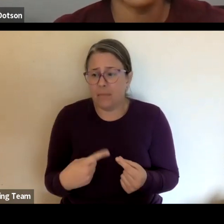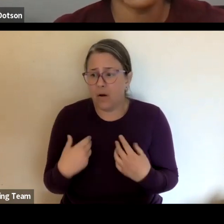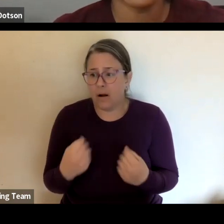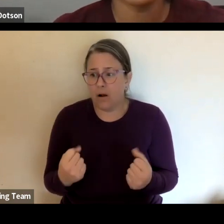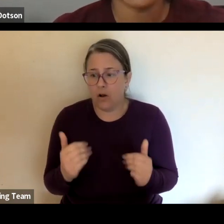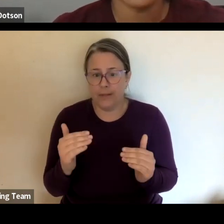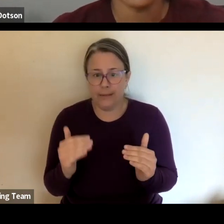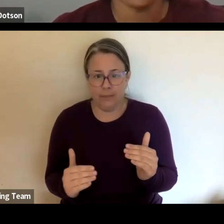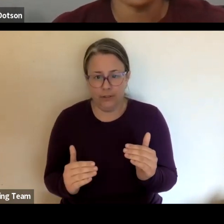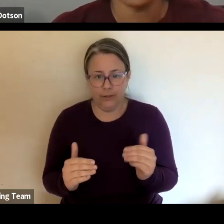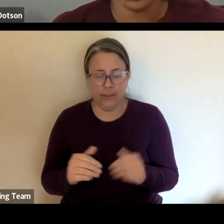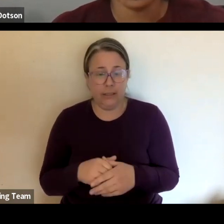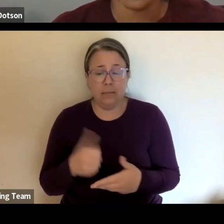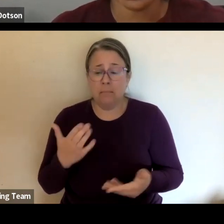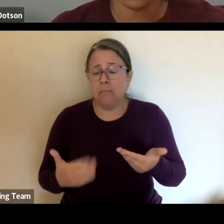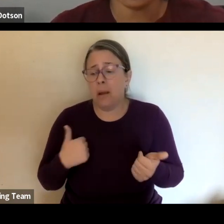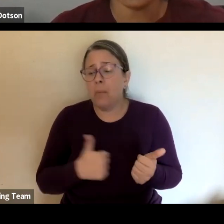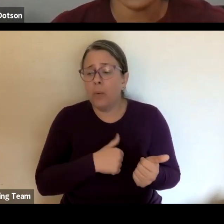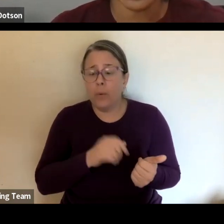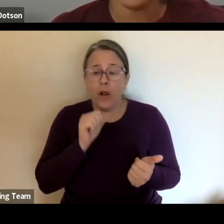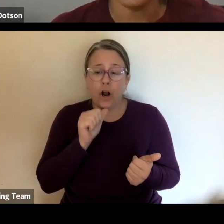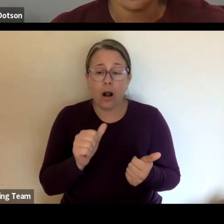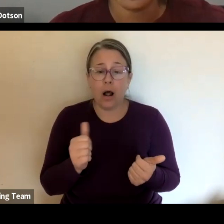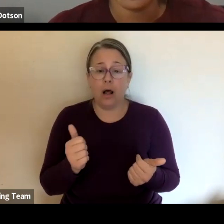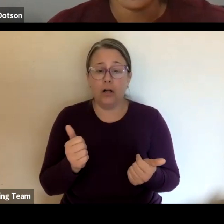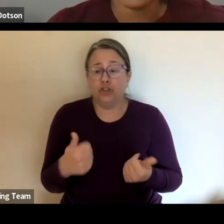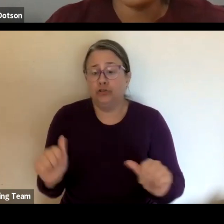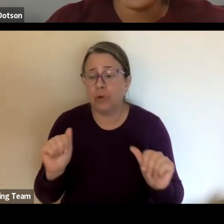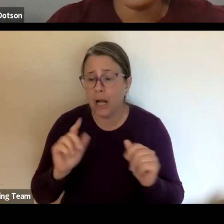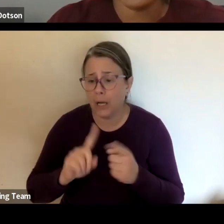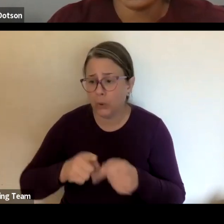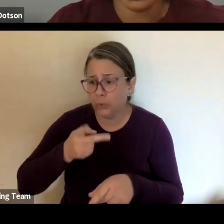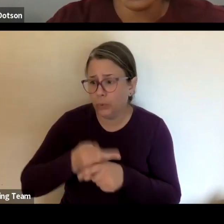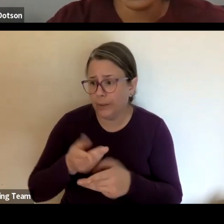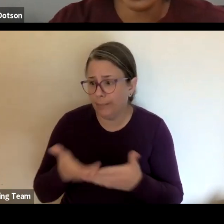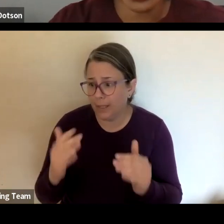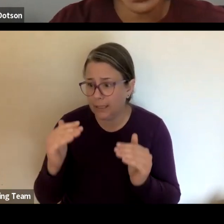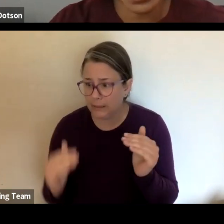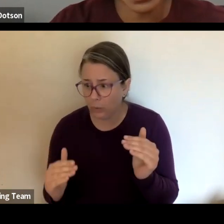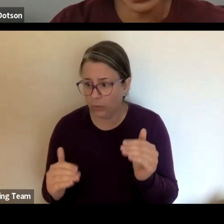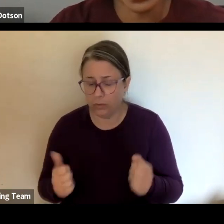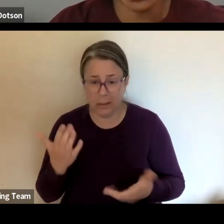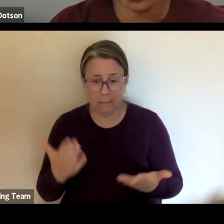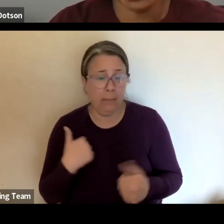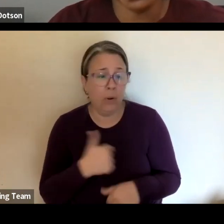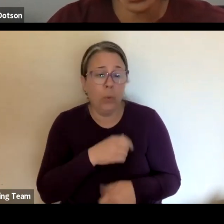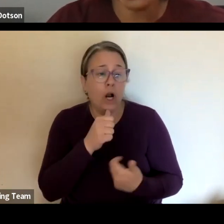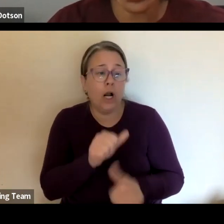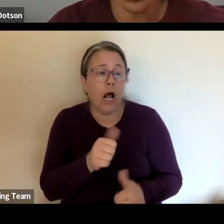things unequal, even if we're not trying to keep certain groups down, if we